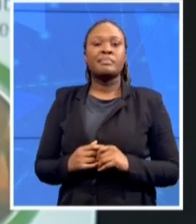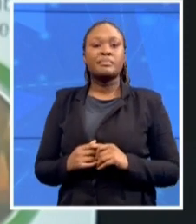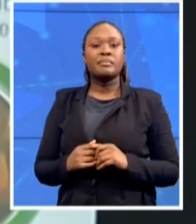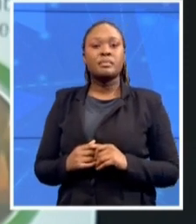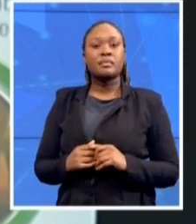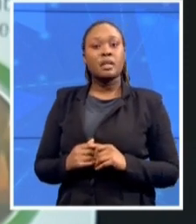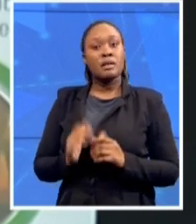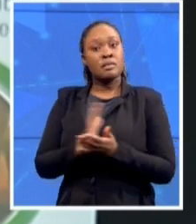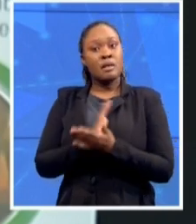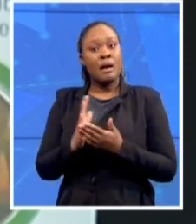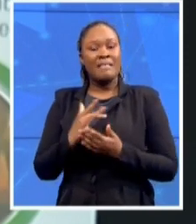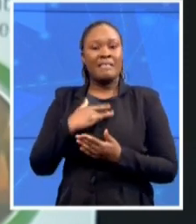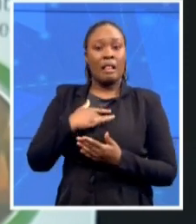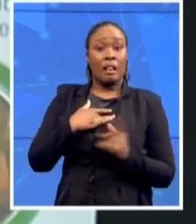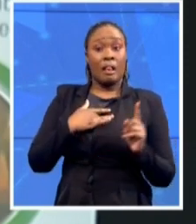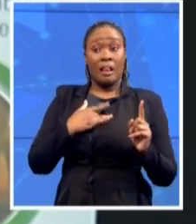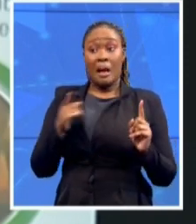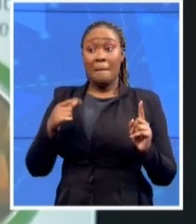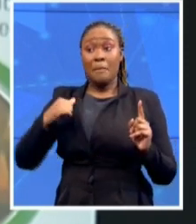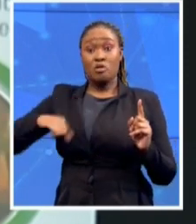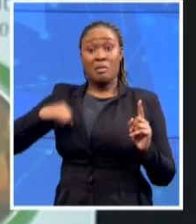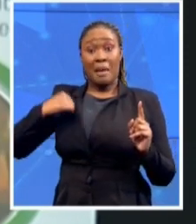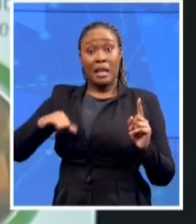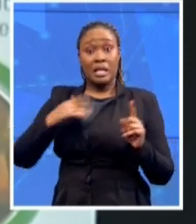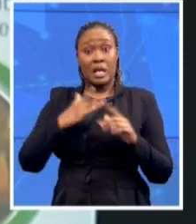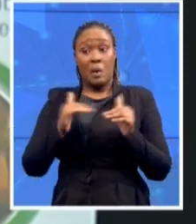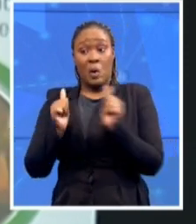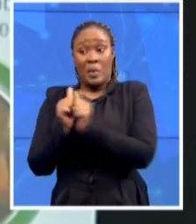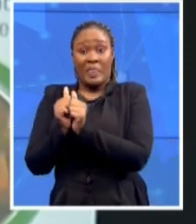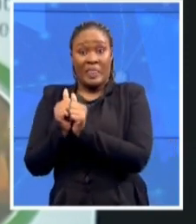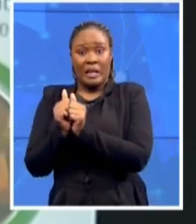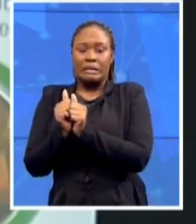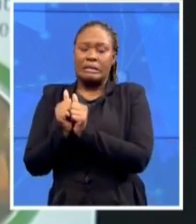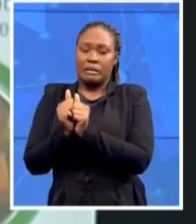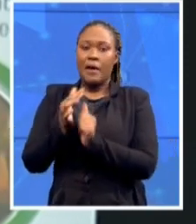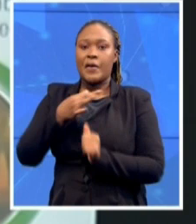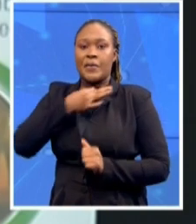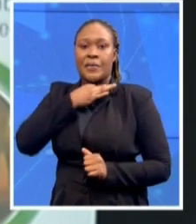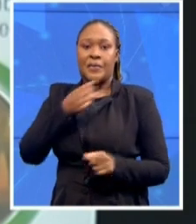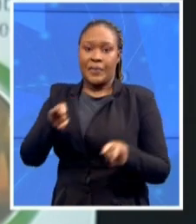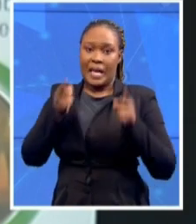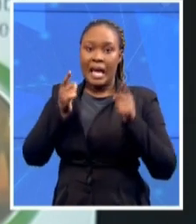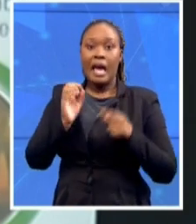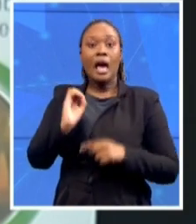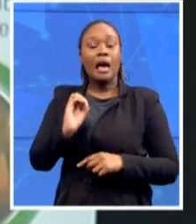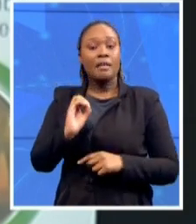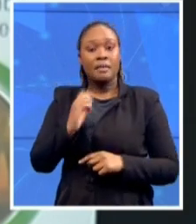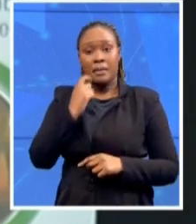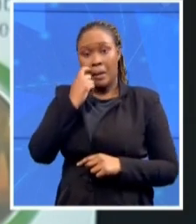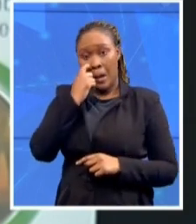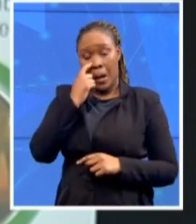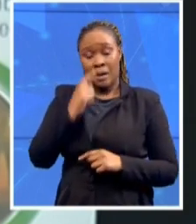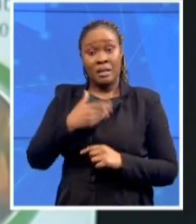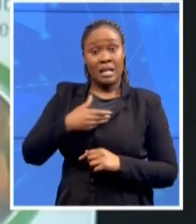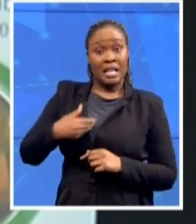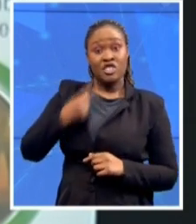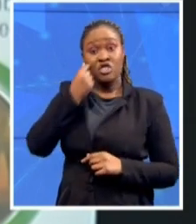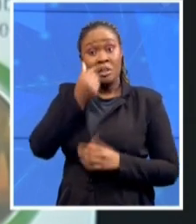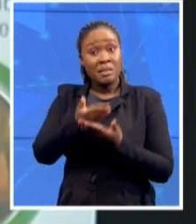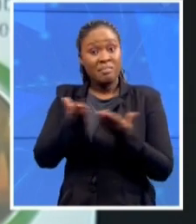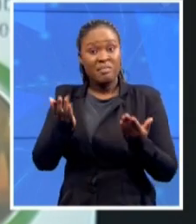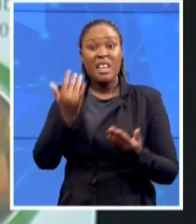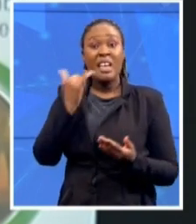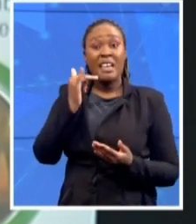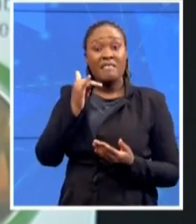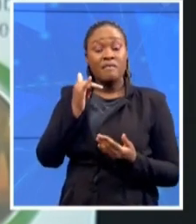risk. Ladies and gentlemen, if they are talking about Cape Town, those financial institutions